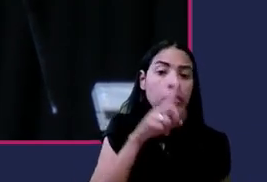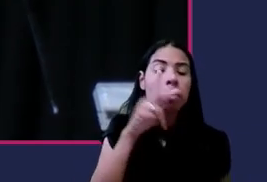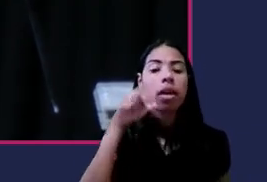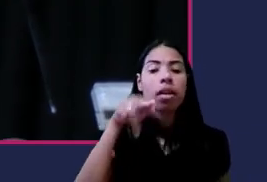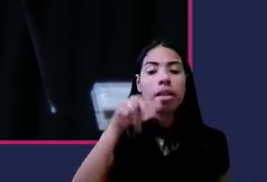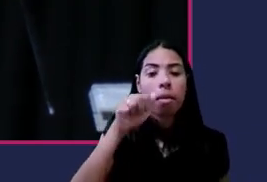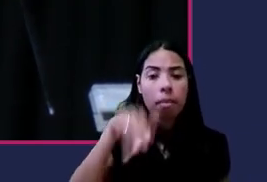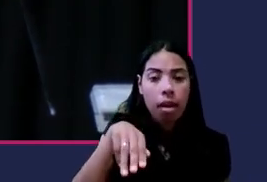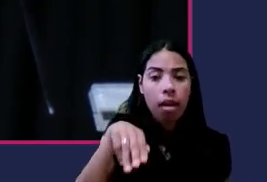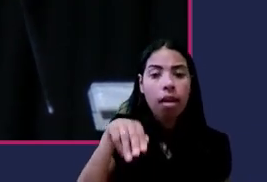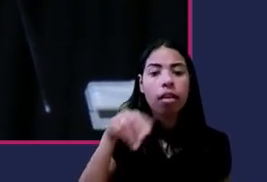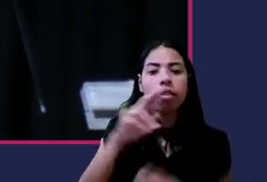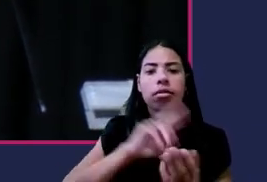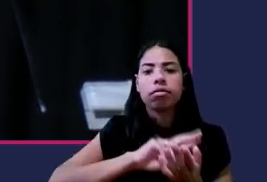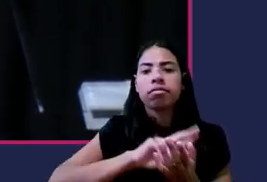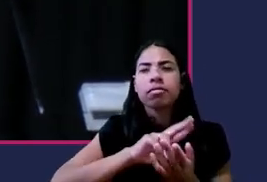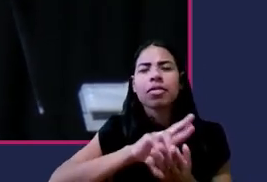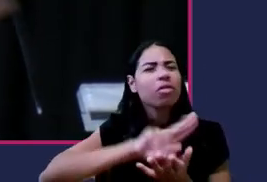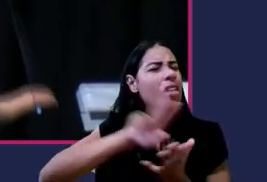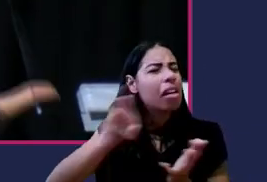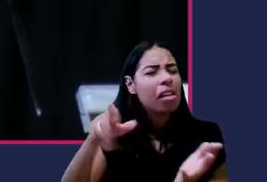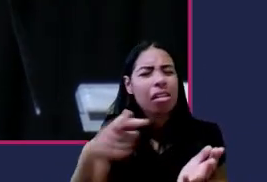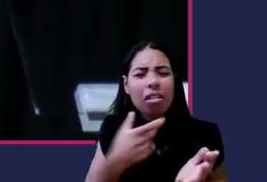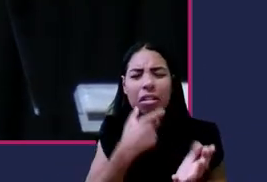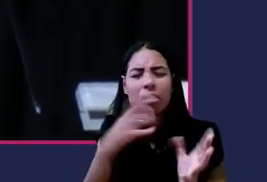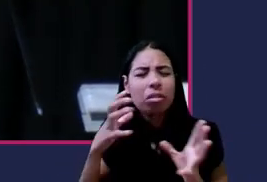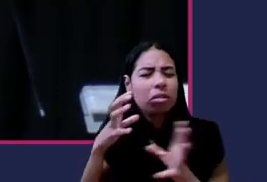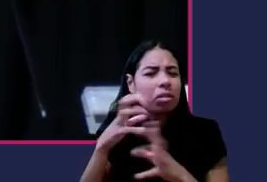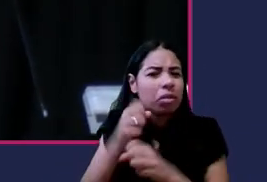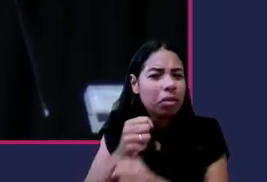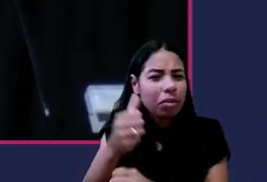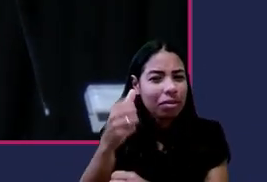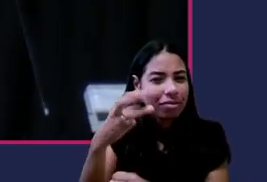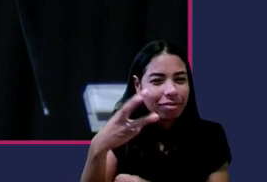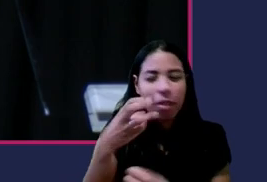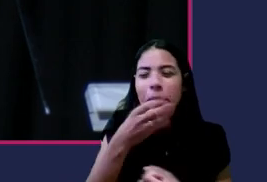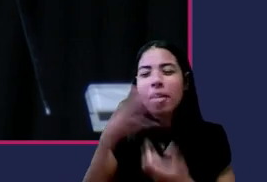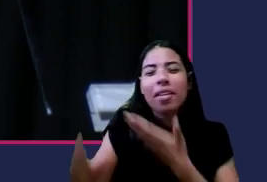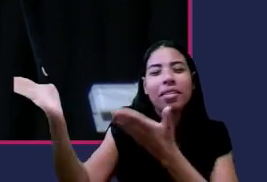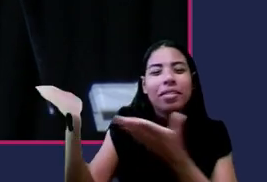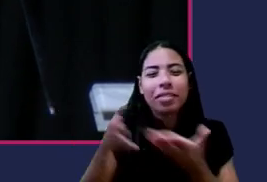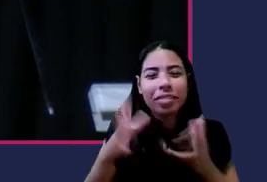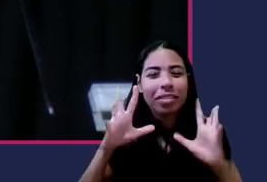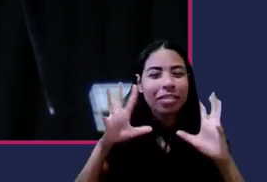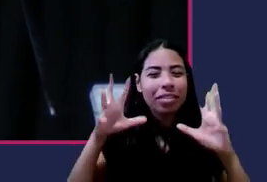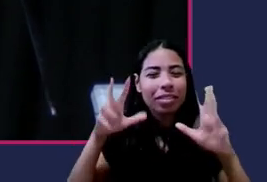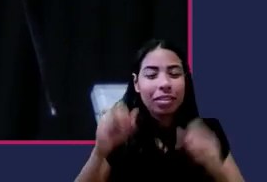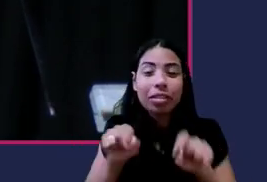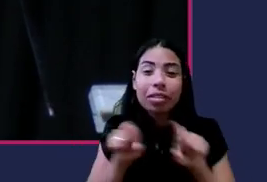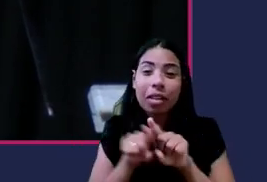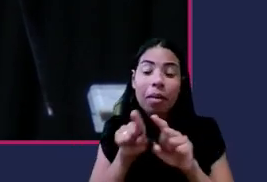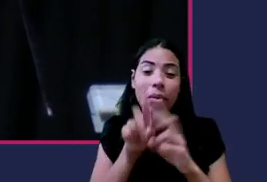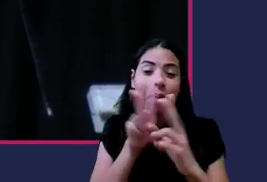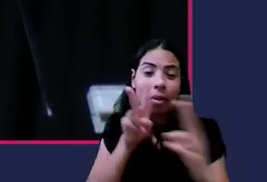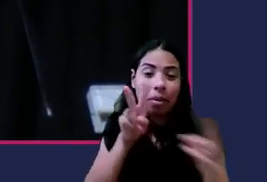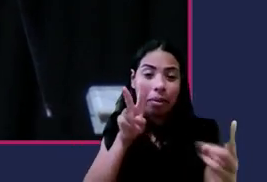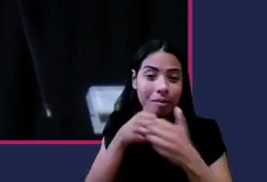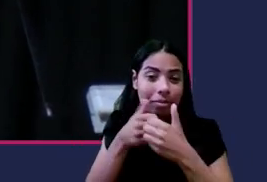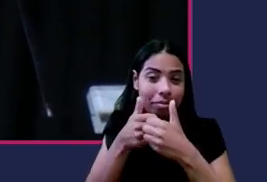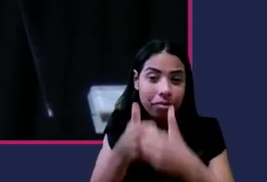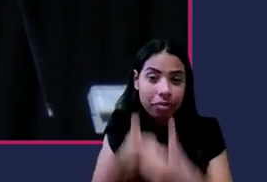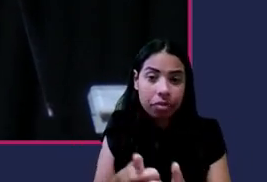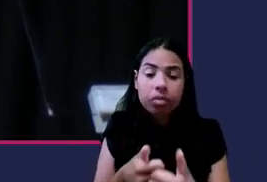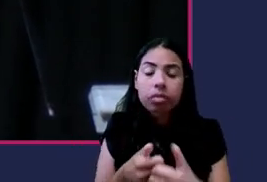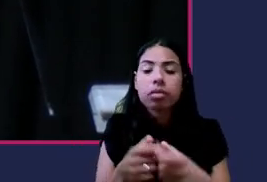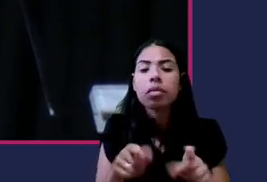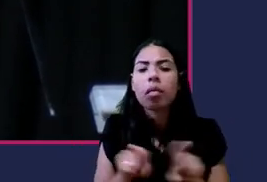Panama, Paraguay, Peru, and United Kingdom. A lot of people here. Welcome to everyone who are with us